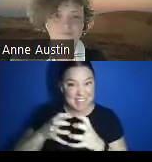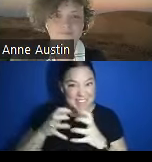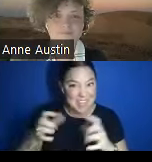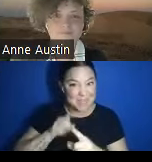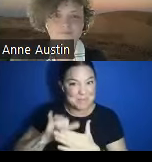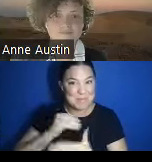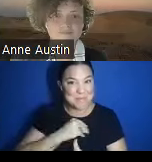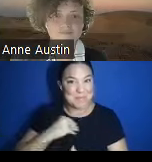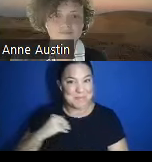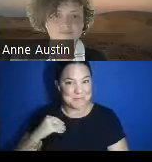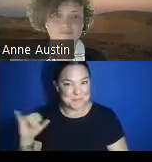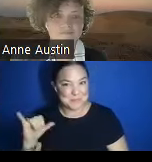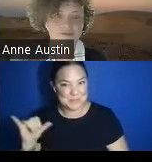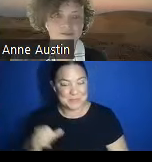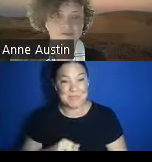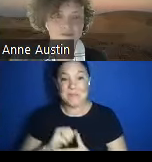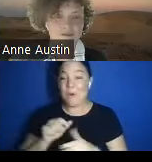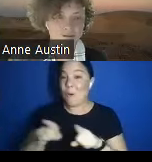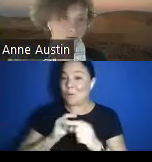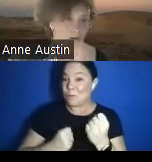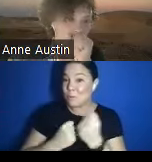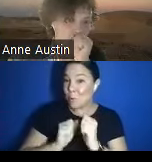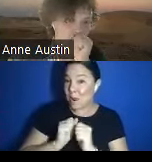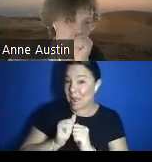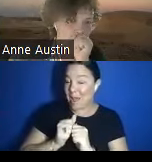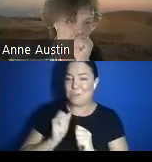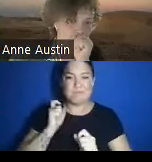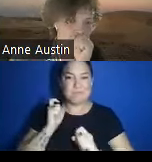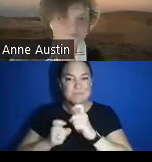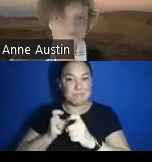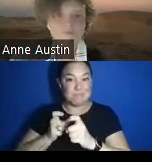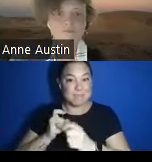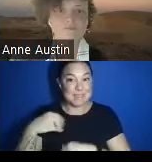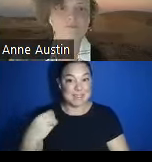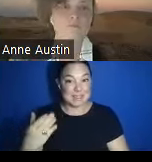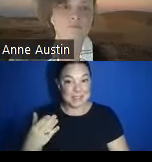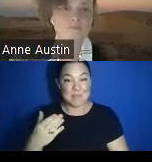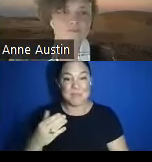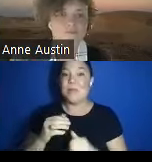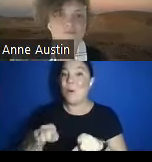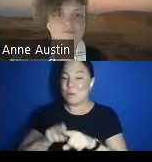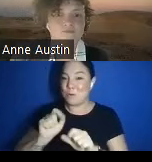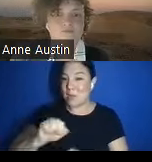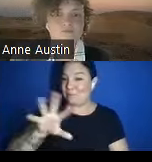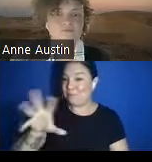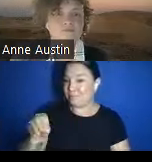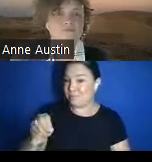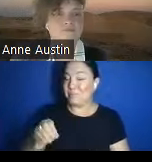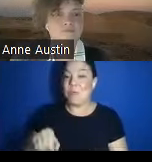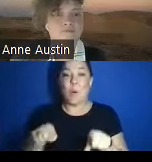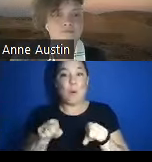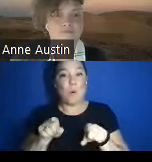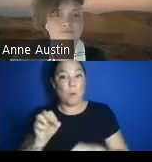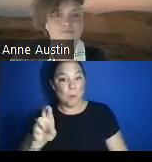You can also support us by giving donations by scanning the link right here or going to